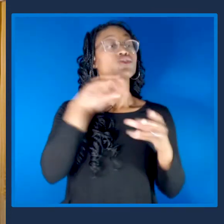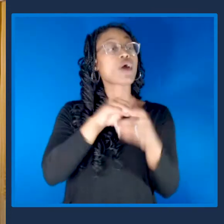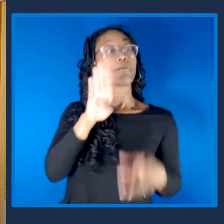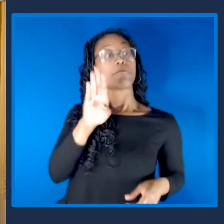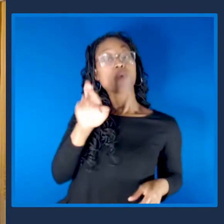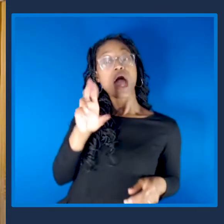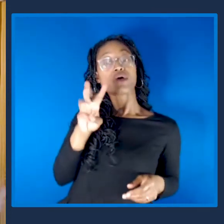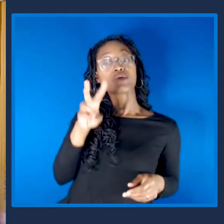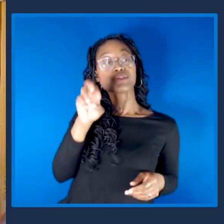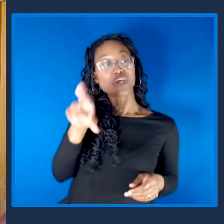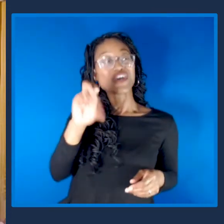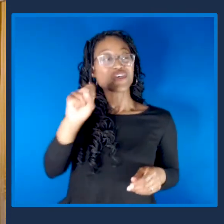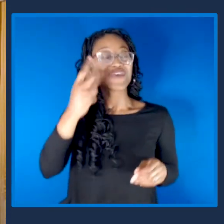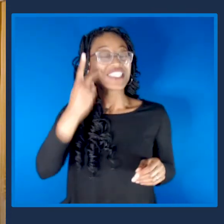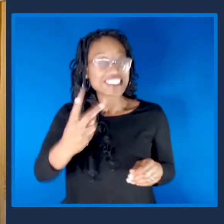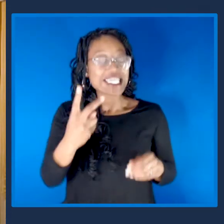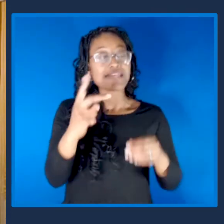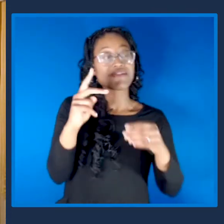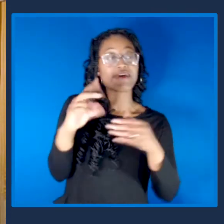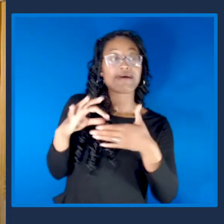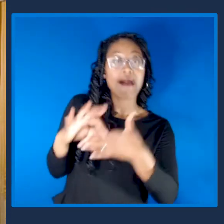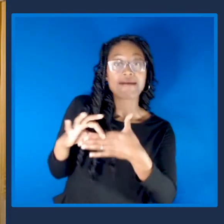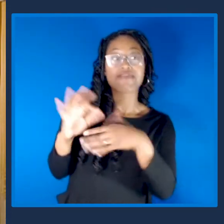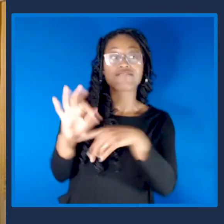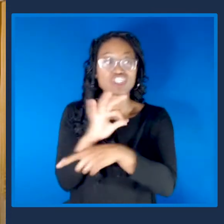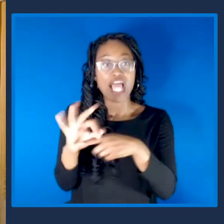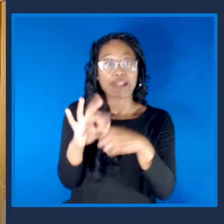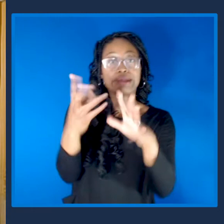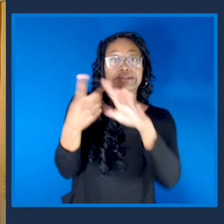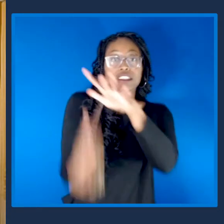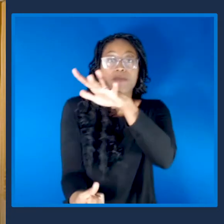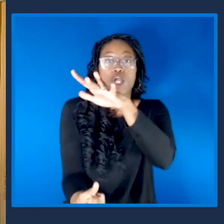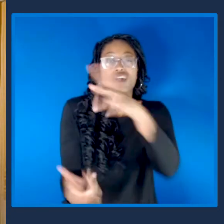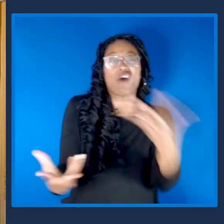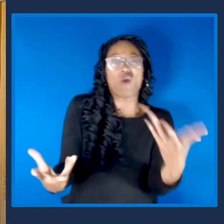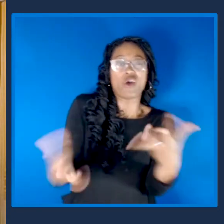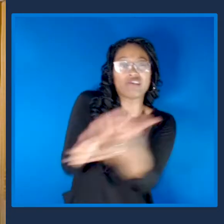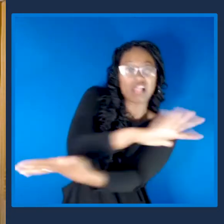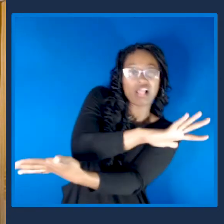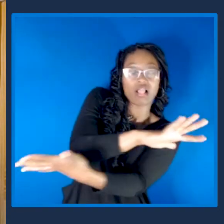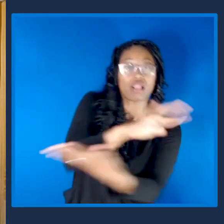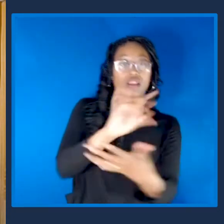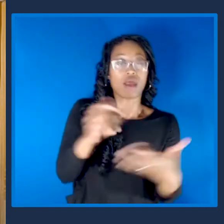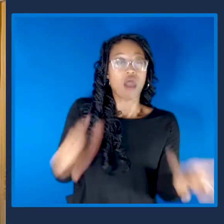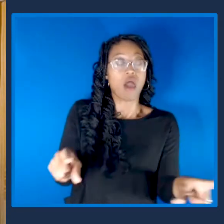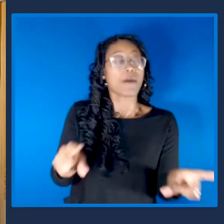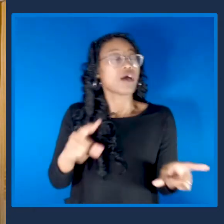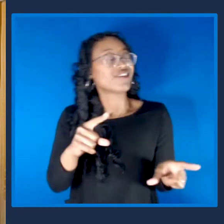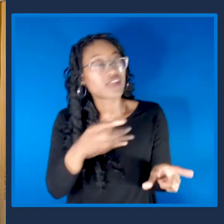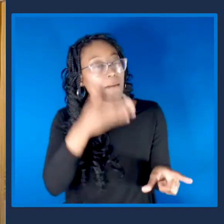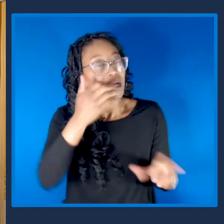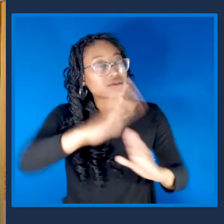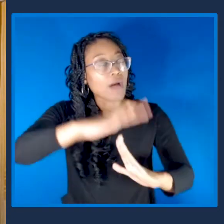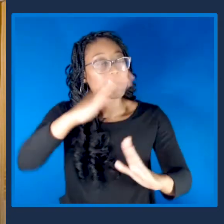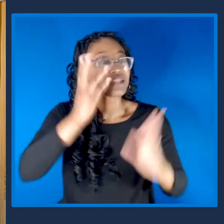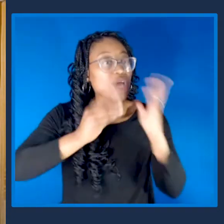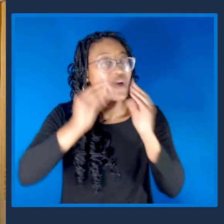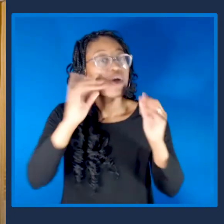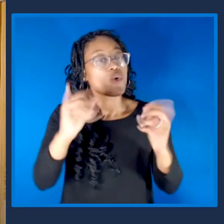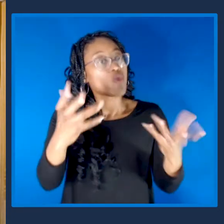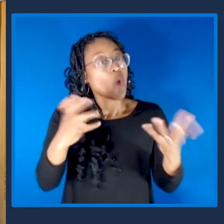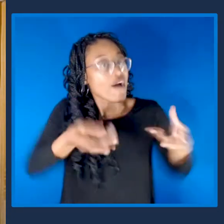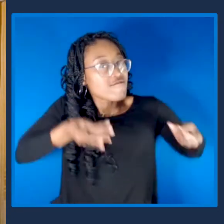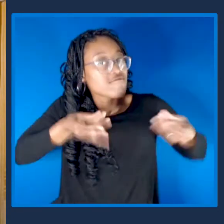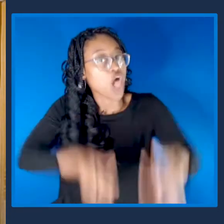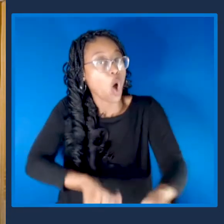and functionality disappears, or maybe it's obscured. The ideal experience is that content reflows as you